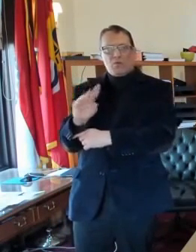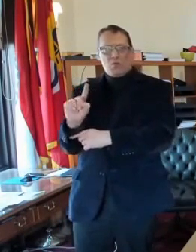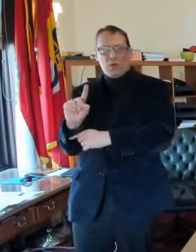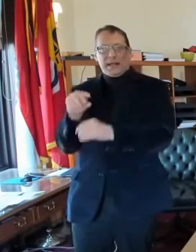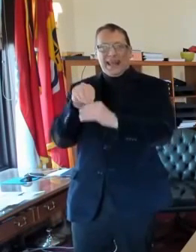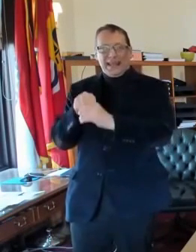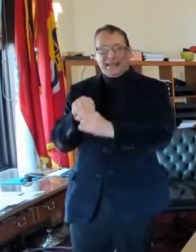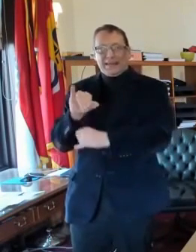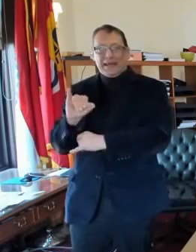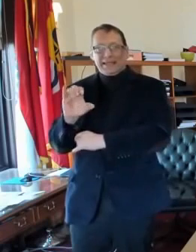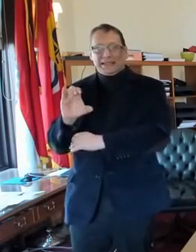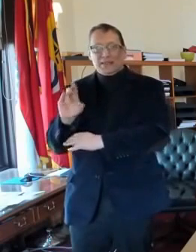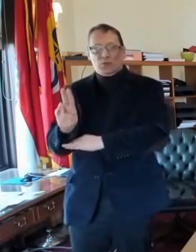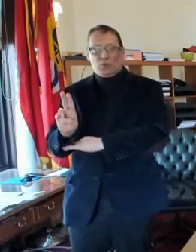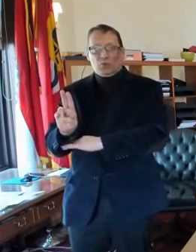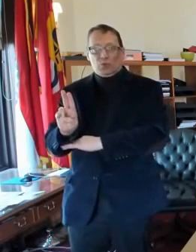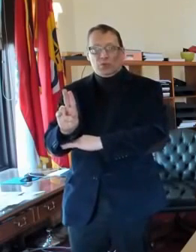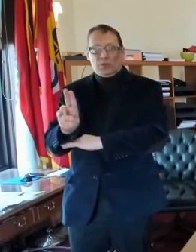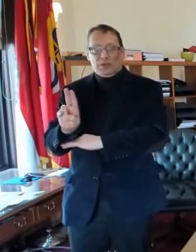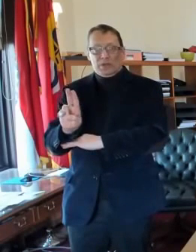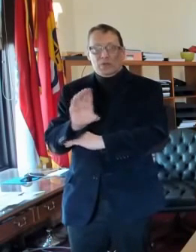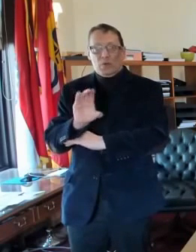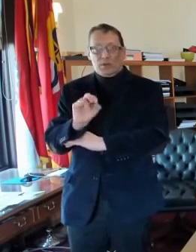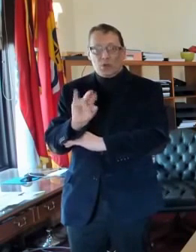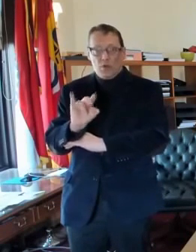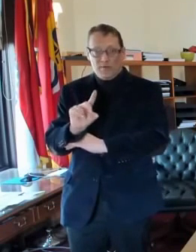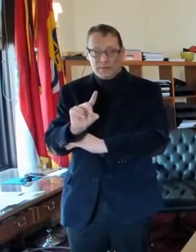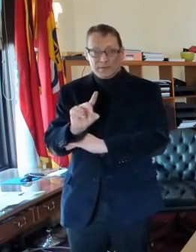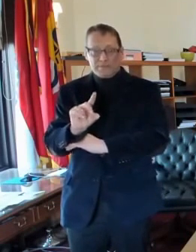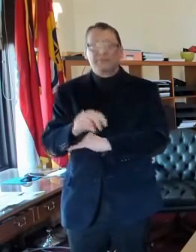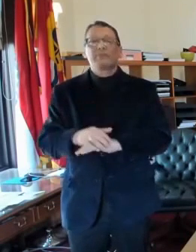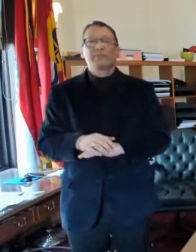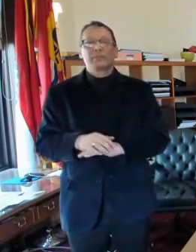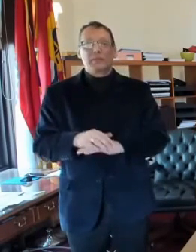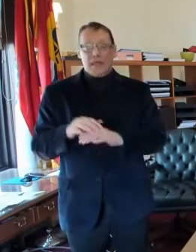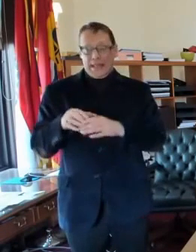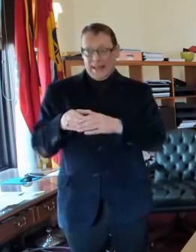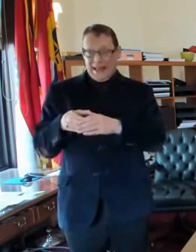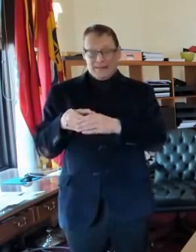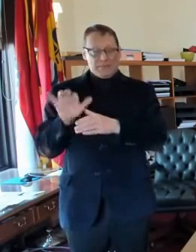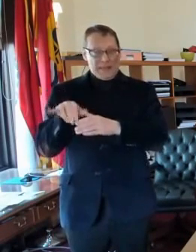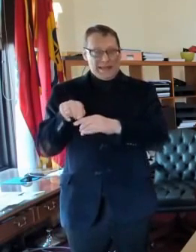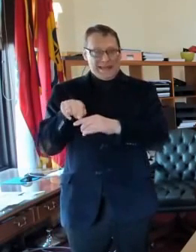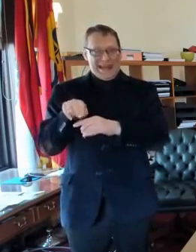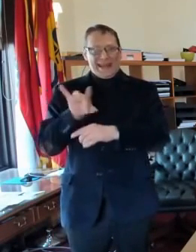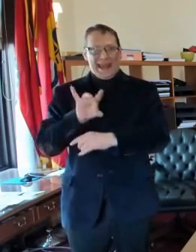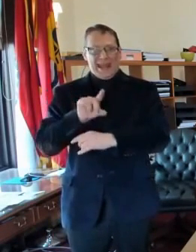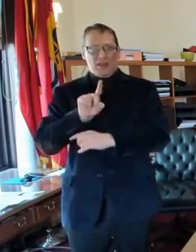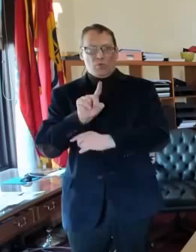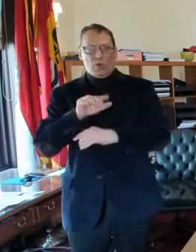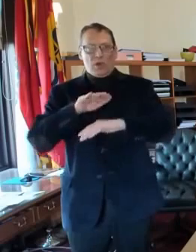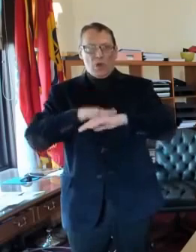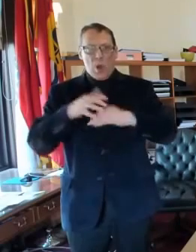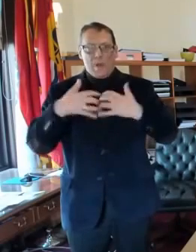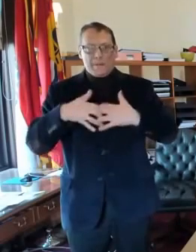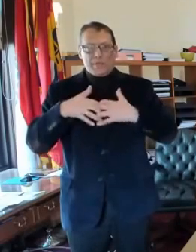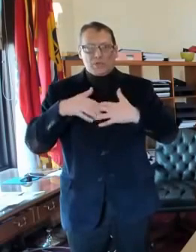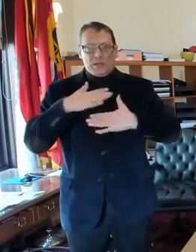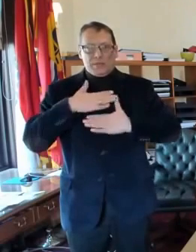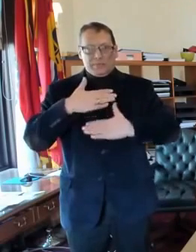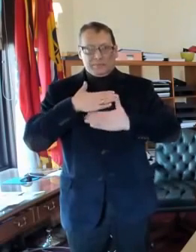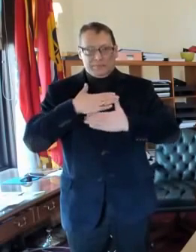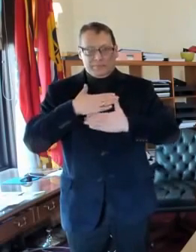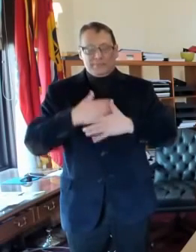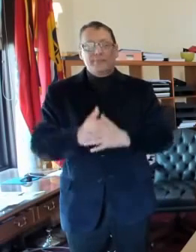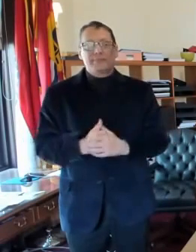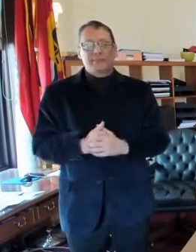the ICU with COVID. And of those people, we have 88 people that are on ventilators with COVID.